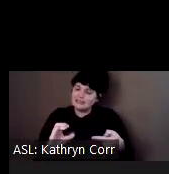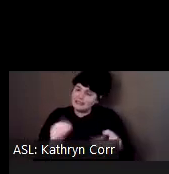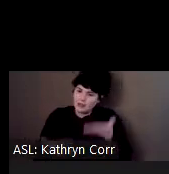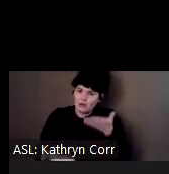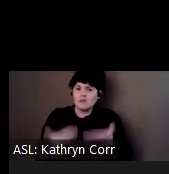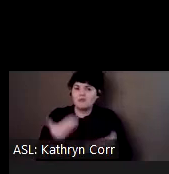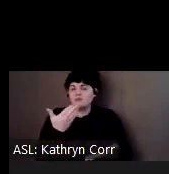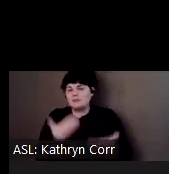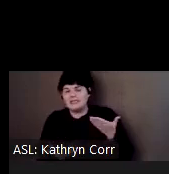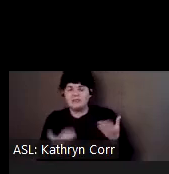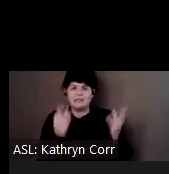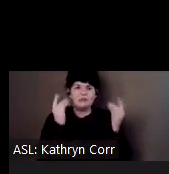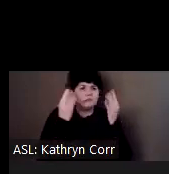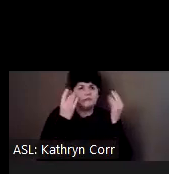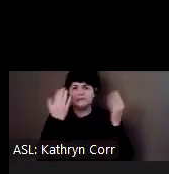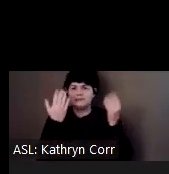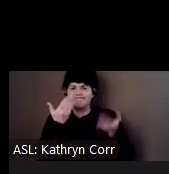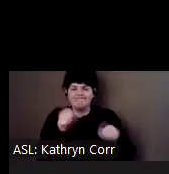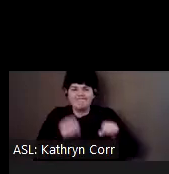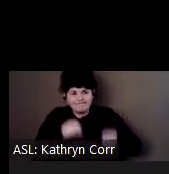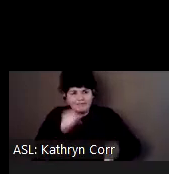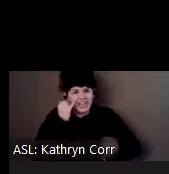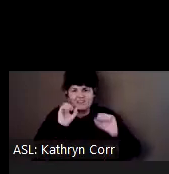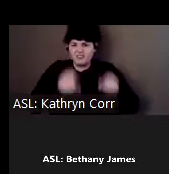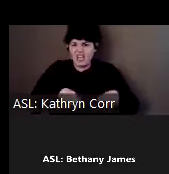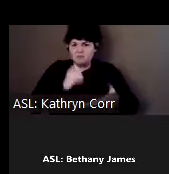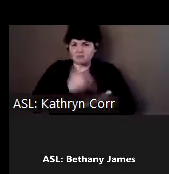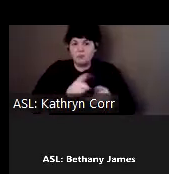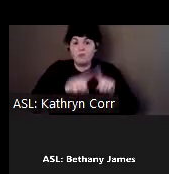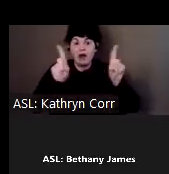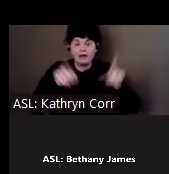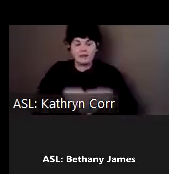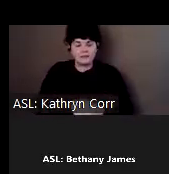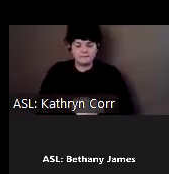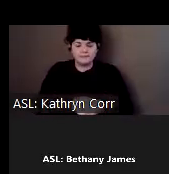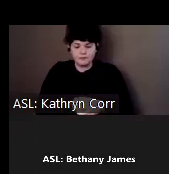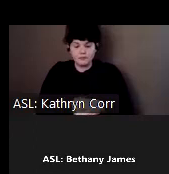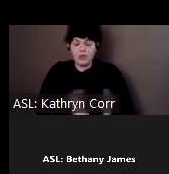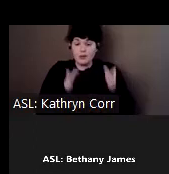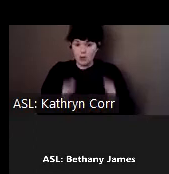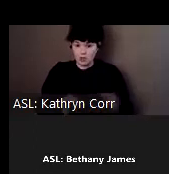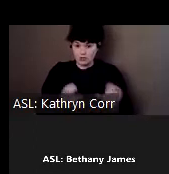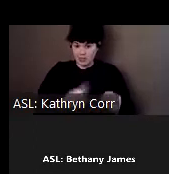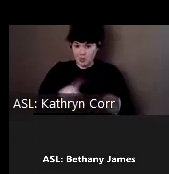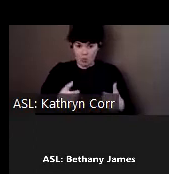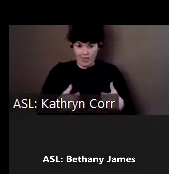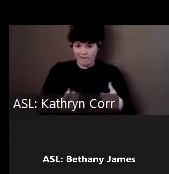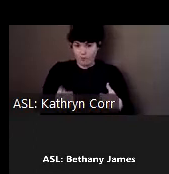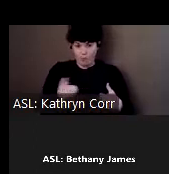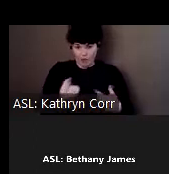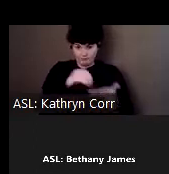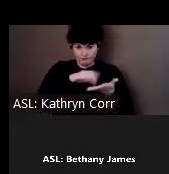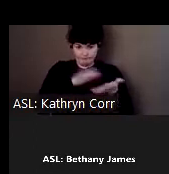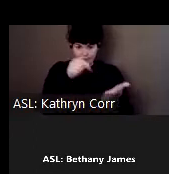to discourage the judge from granting the request. But a person can only have one of these on their record. And